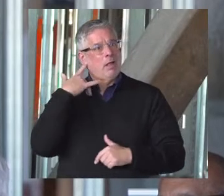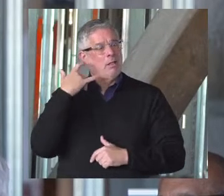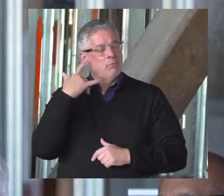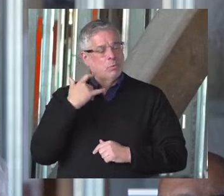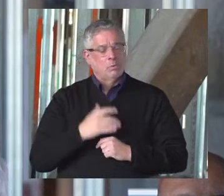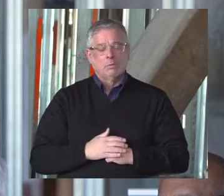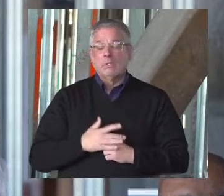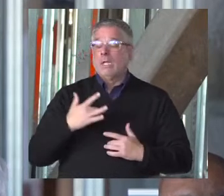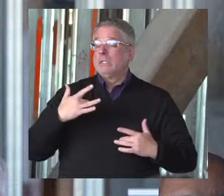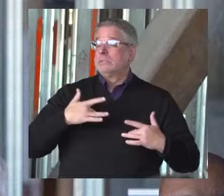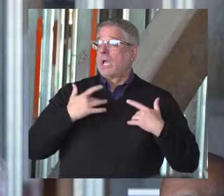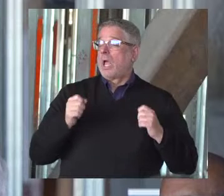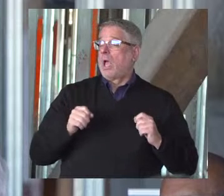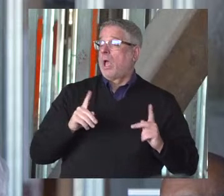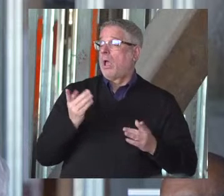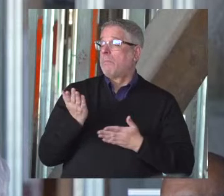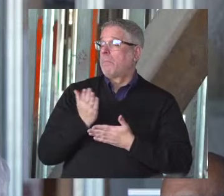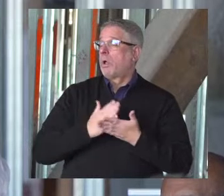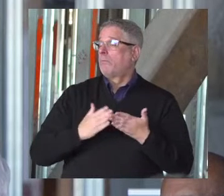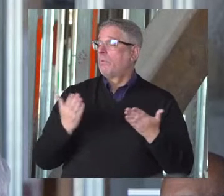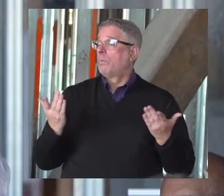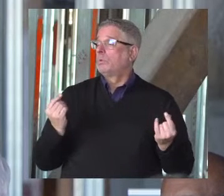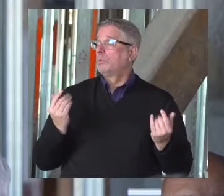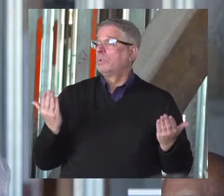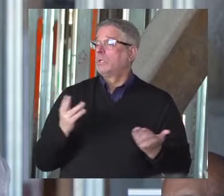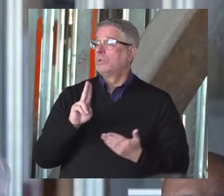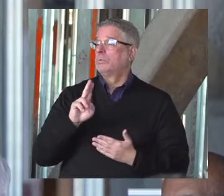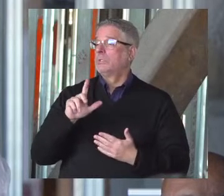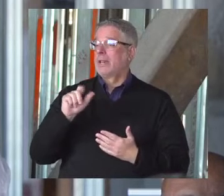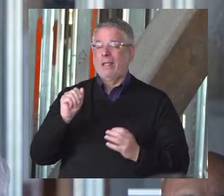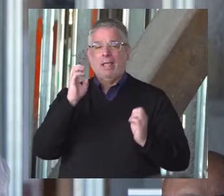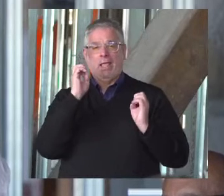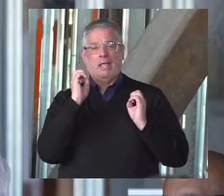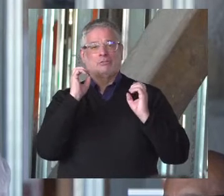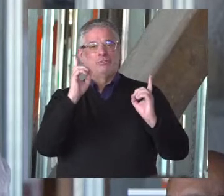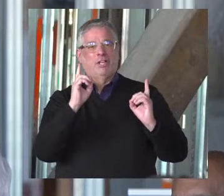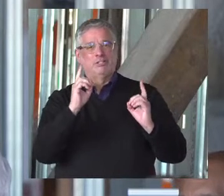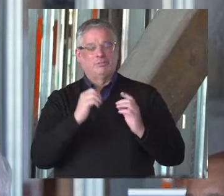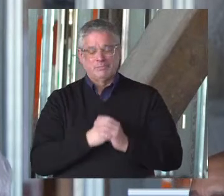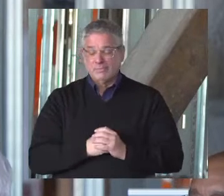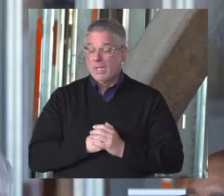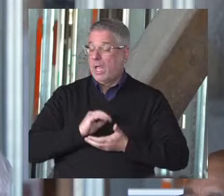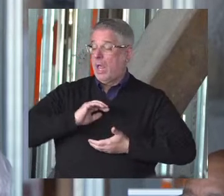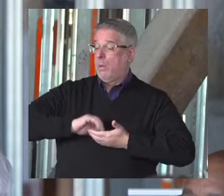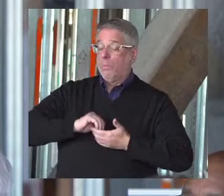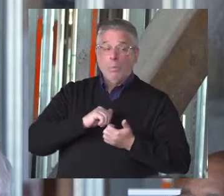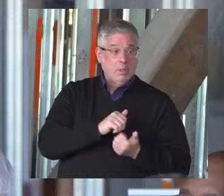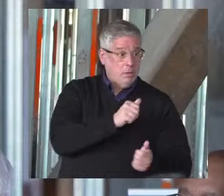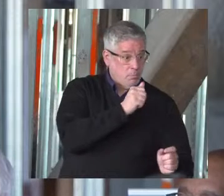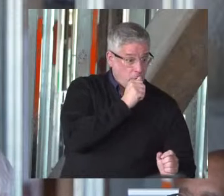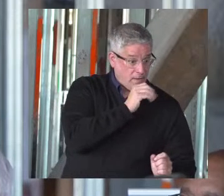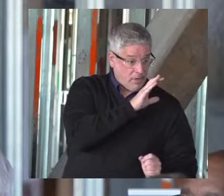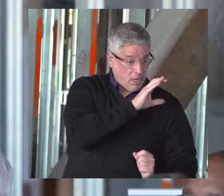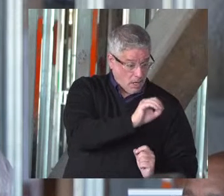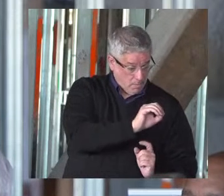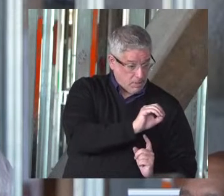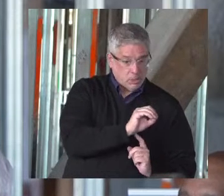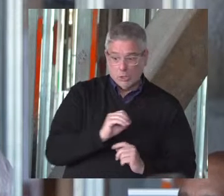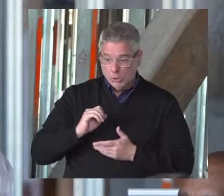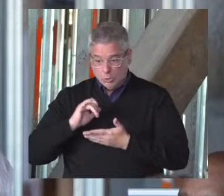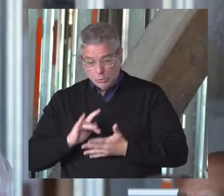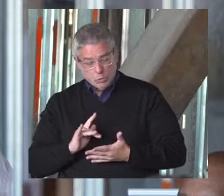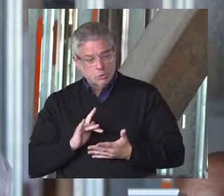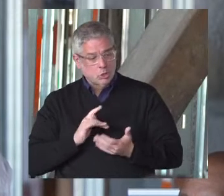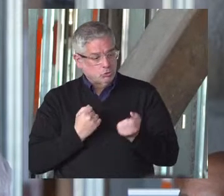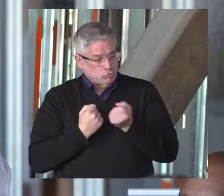exciting opportunity for the other aspect of what we do at UCLA, education. By collaborating with the private sector, our students will not only have a